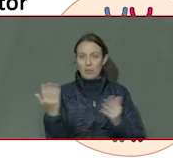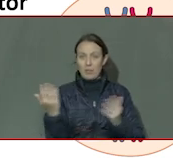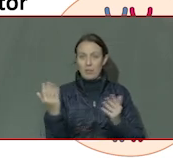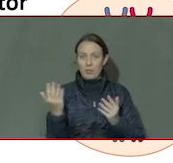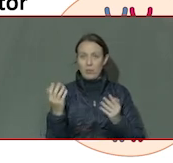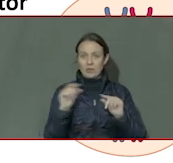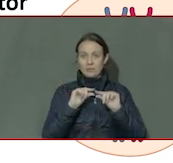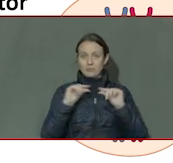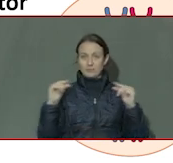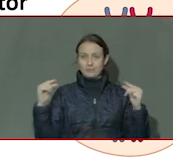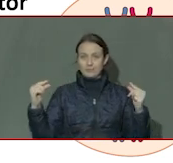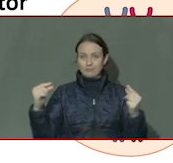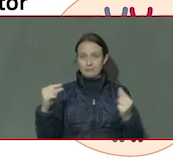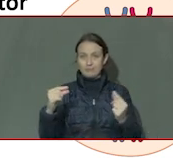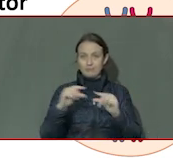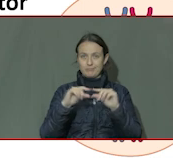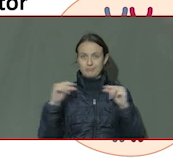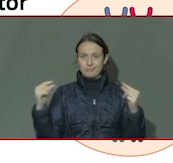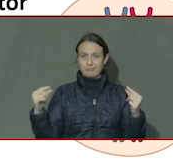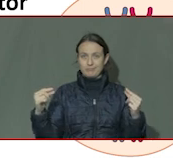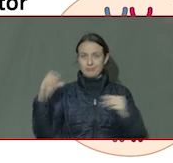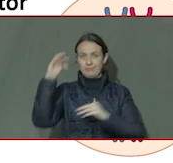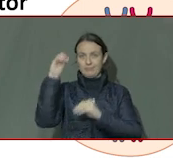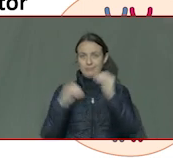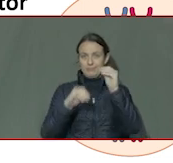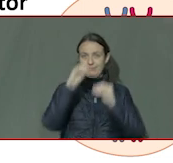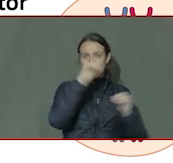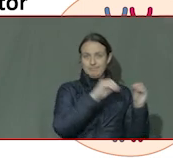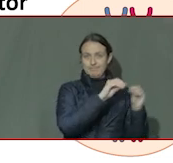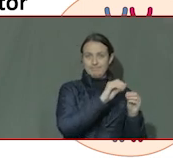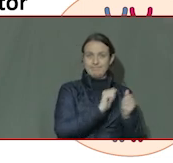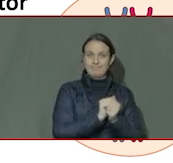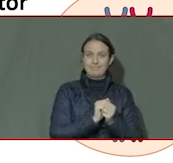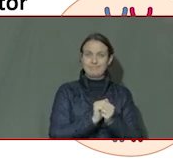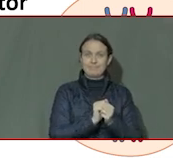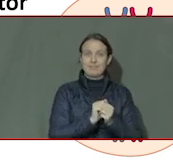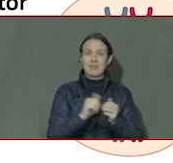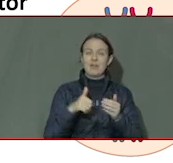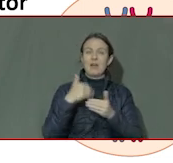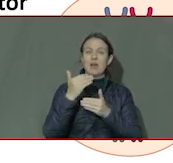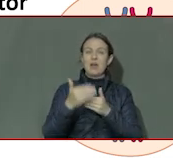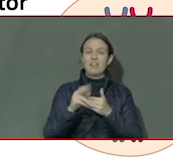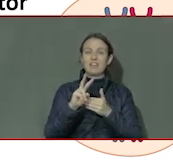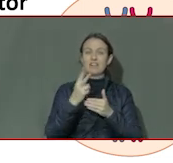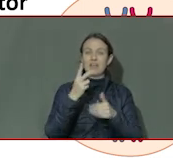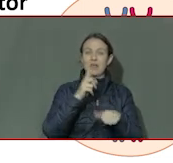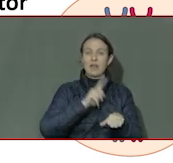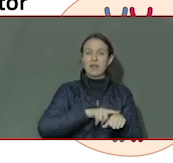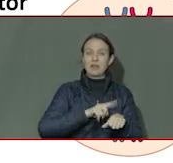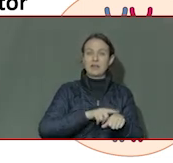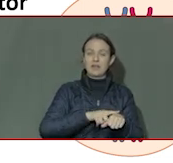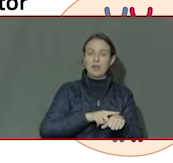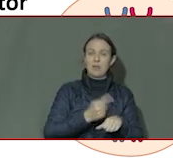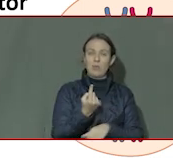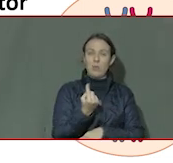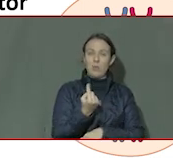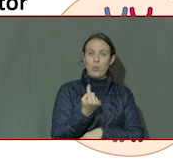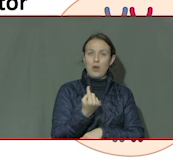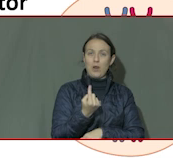Then during metaphase 2, just single chromosomes are arranged singly along the equator,